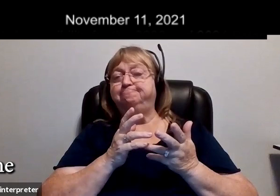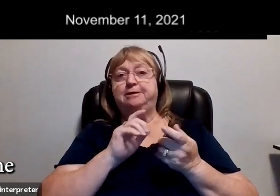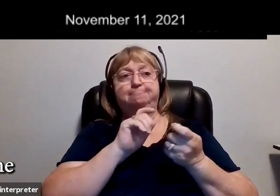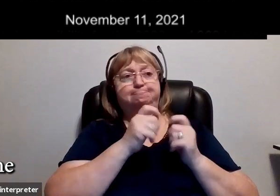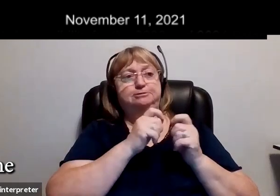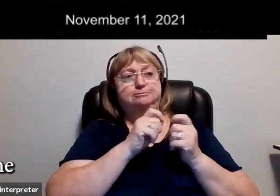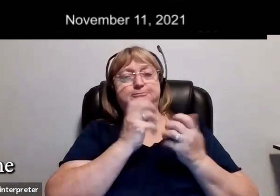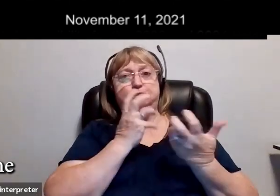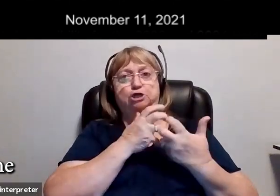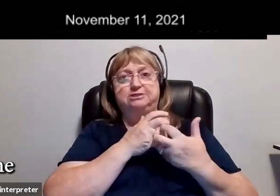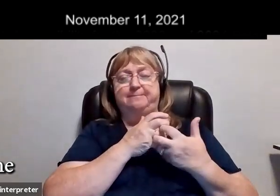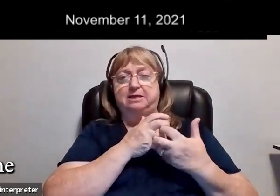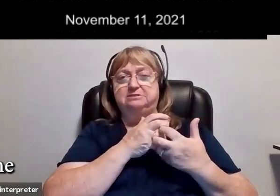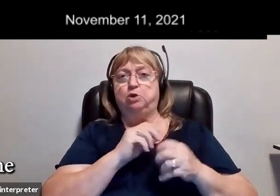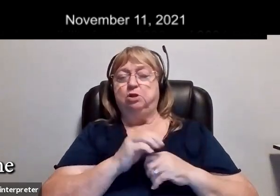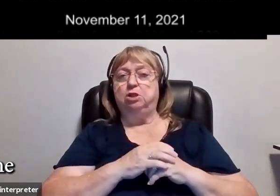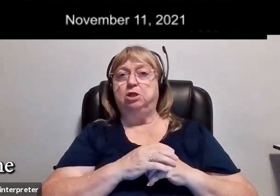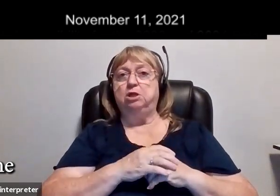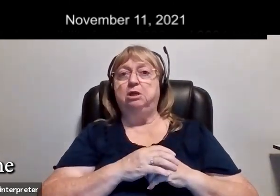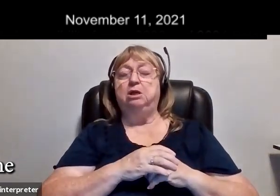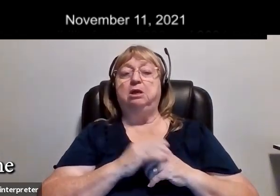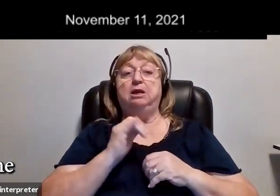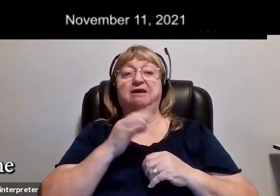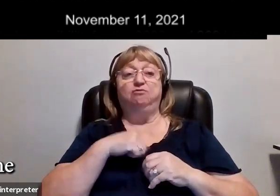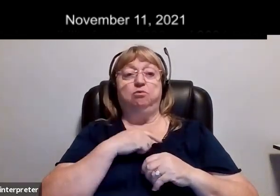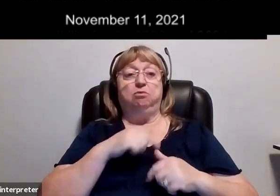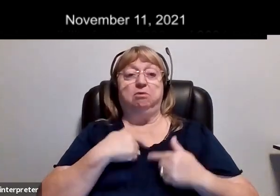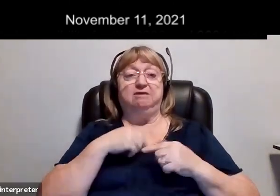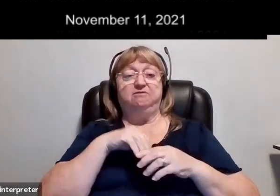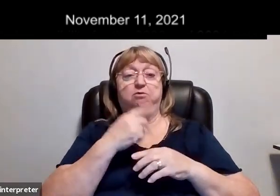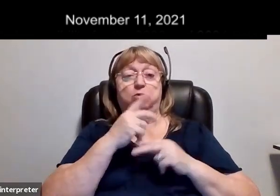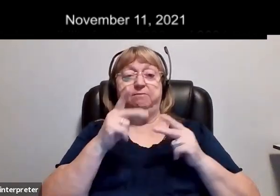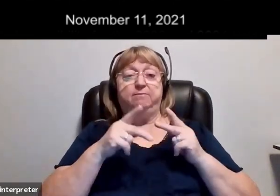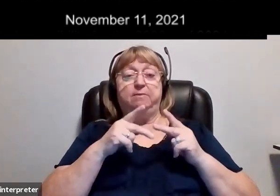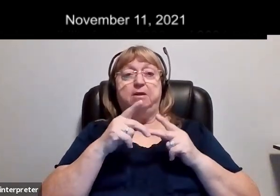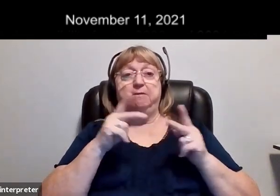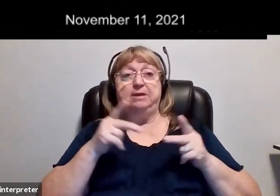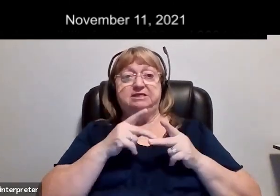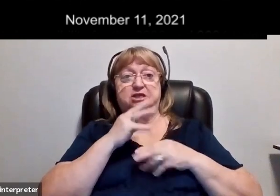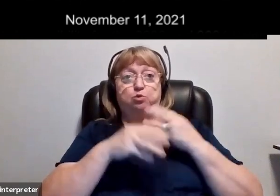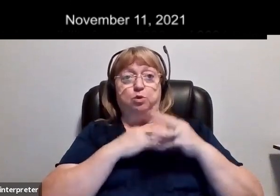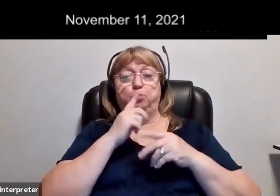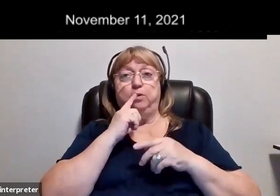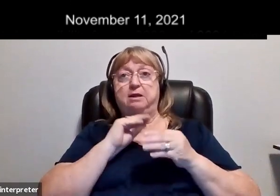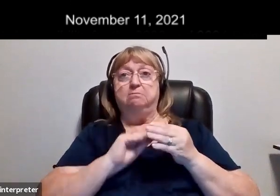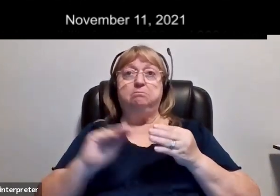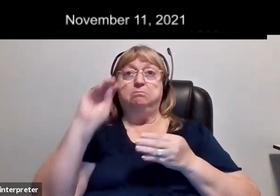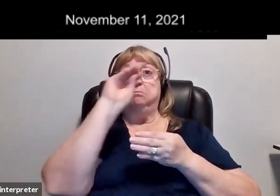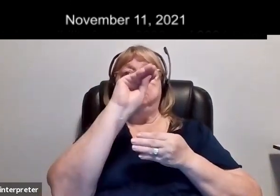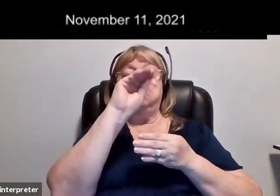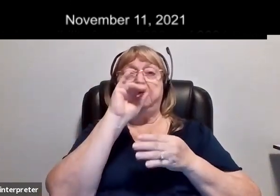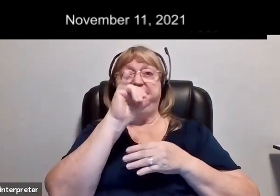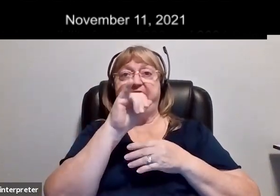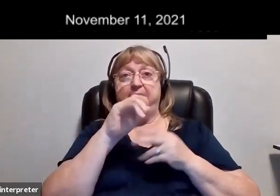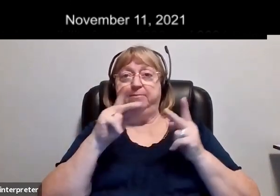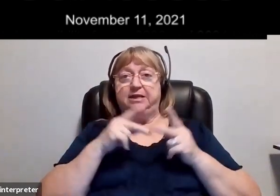customizable. Let's say, if we live in some place of the world, we can put that place at the top of it, in order also